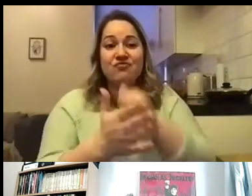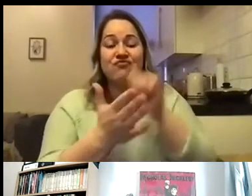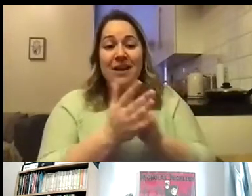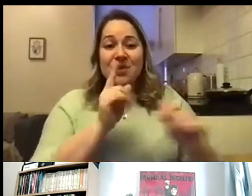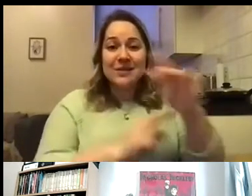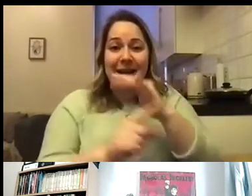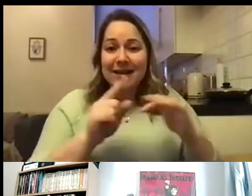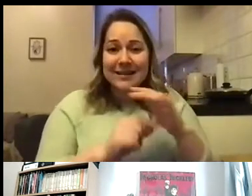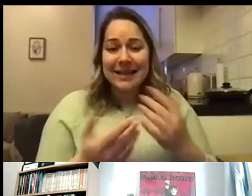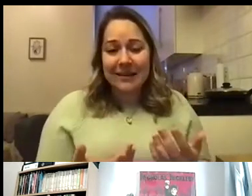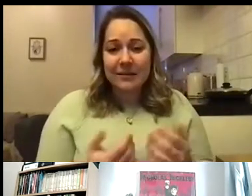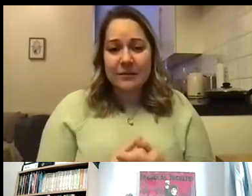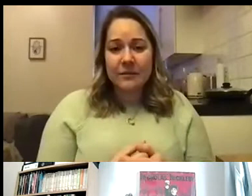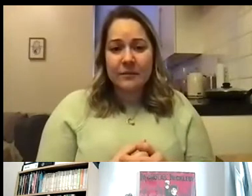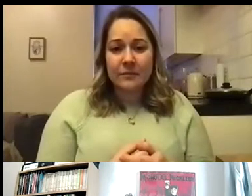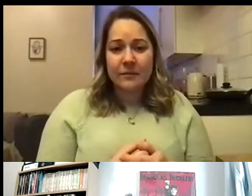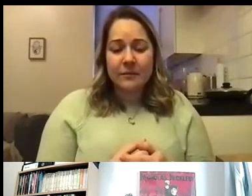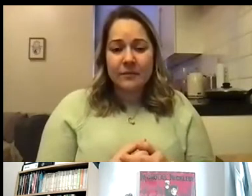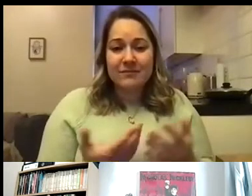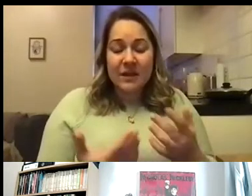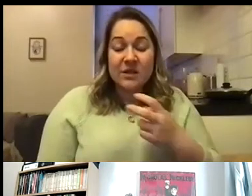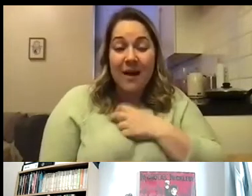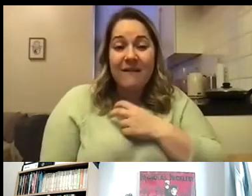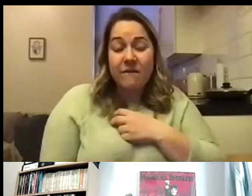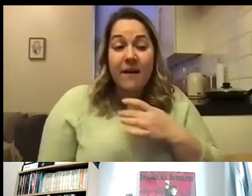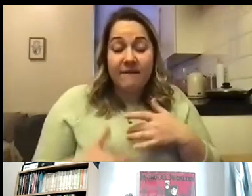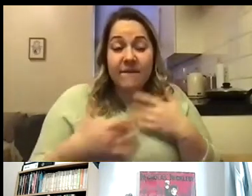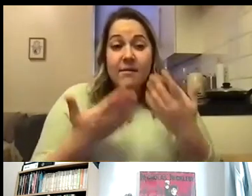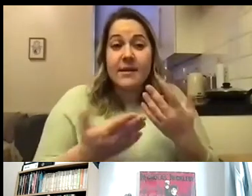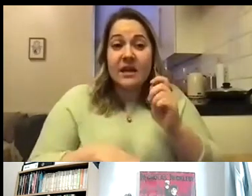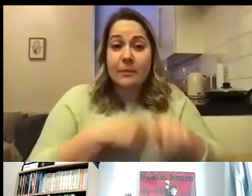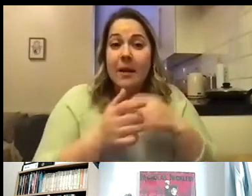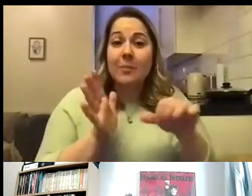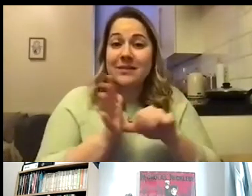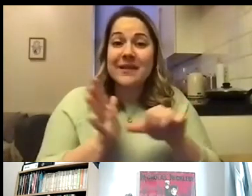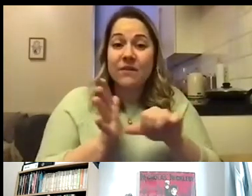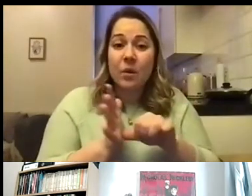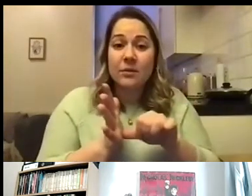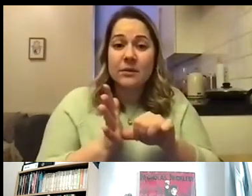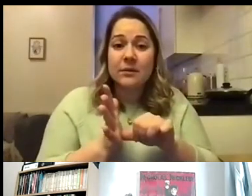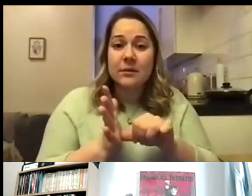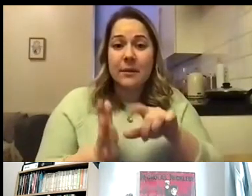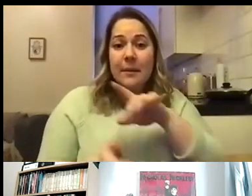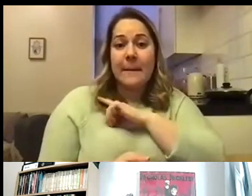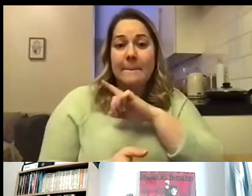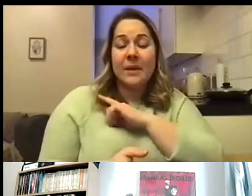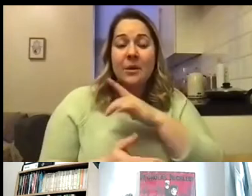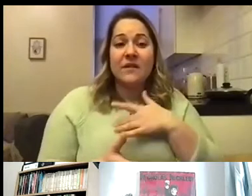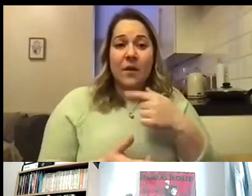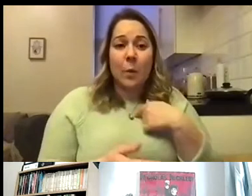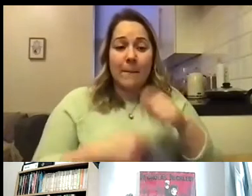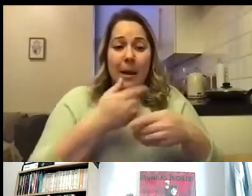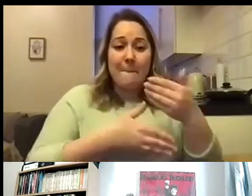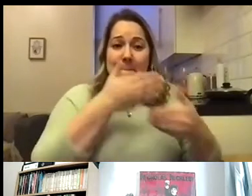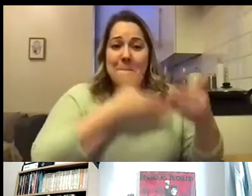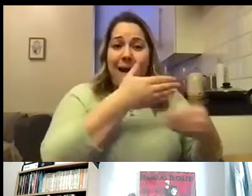me, I do fear that it's becoming more difficult to do that, because things are becoming, we're kind of going backwards in some ways